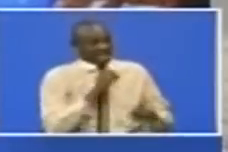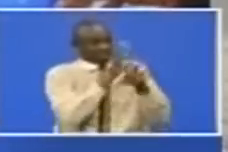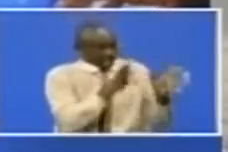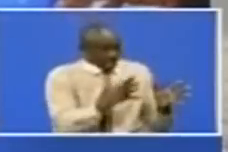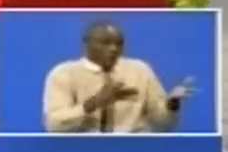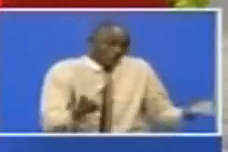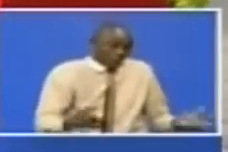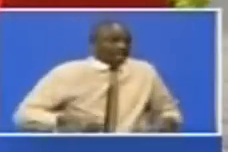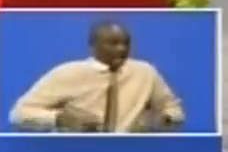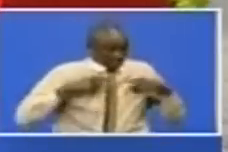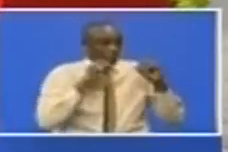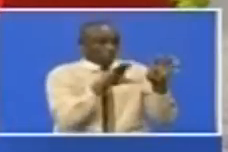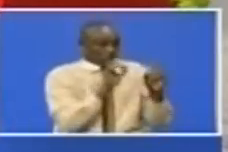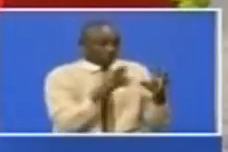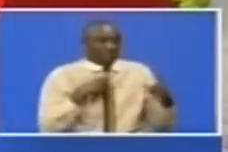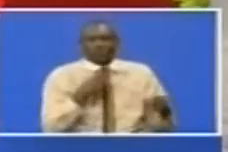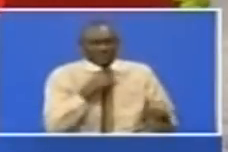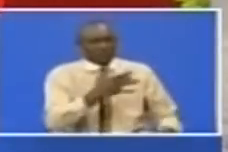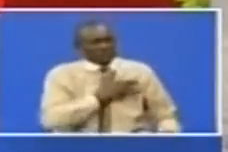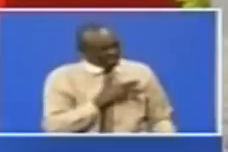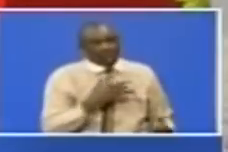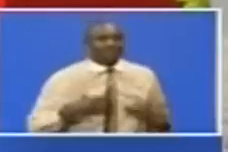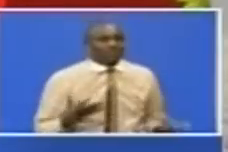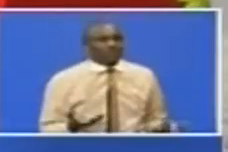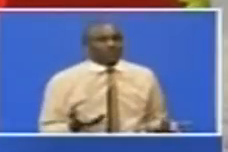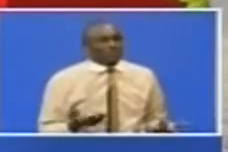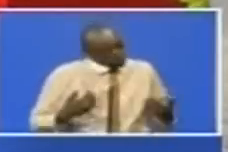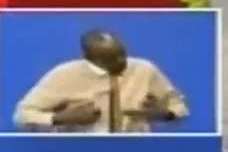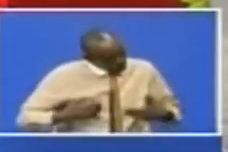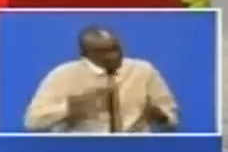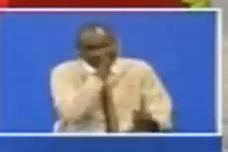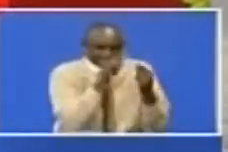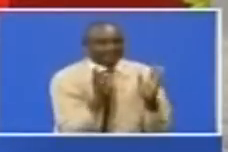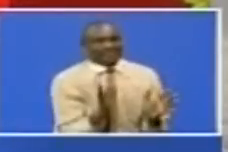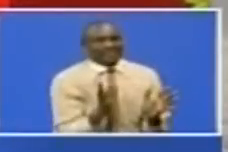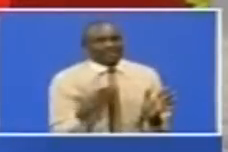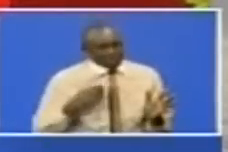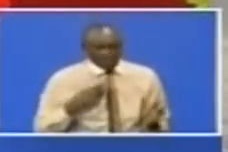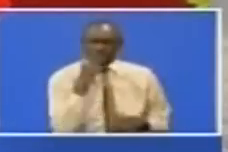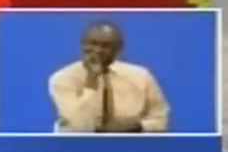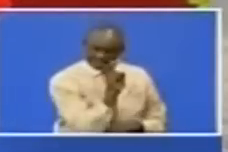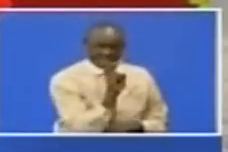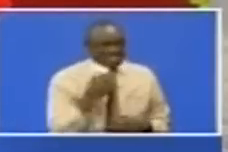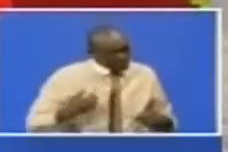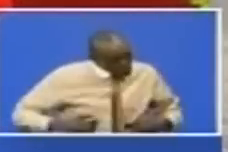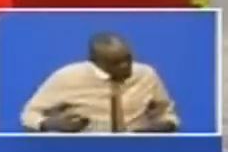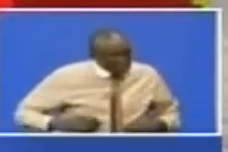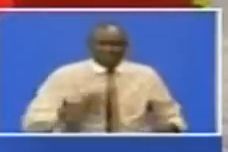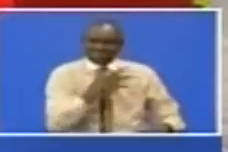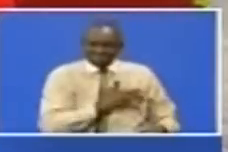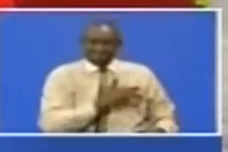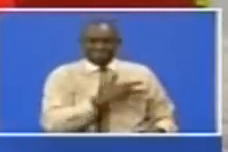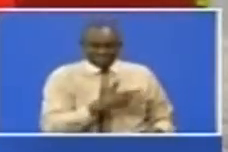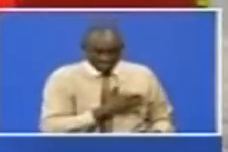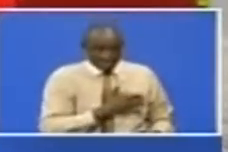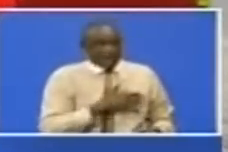life coach, because uh-huh. I love to inspire people, right. especially the youth, uh-huh. you know, and just to see them getting inspired.